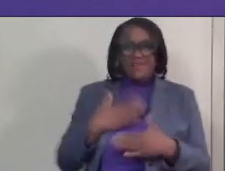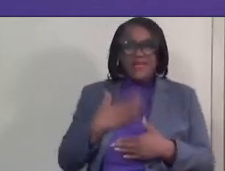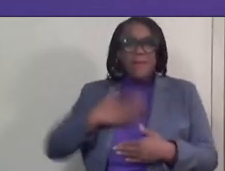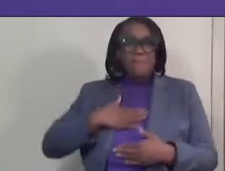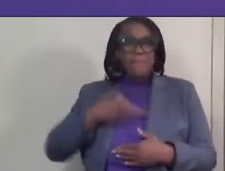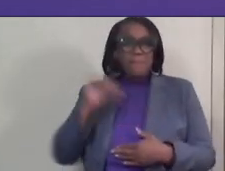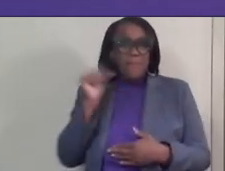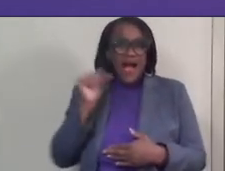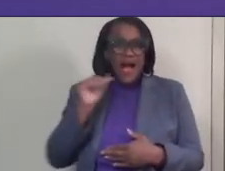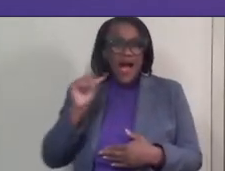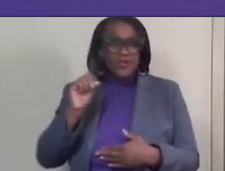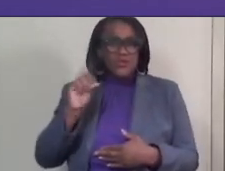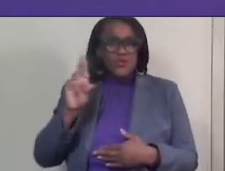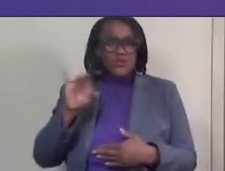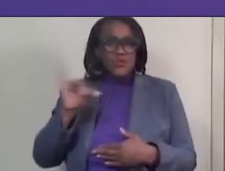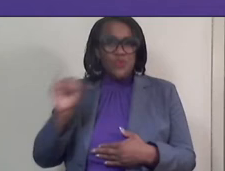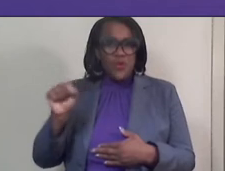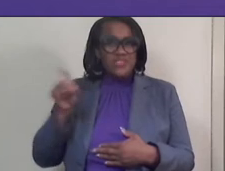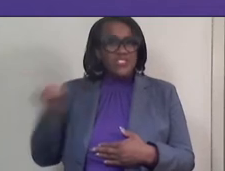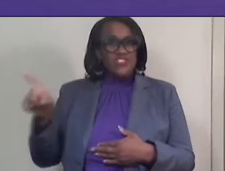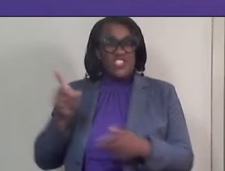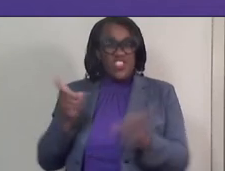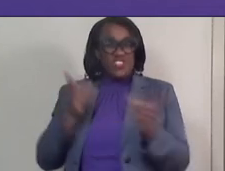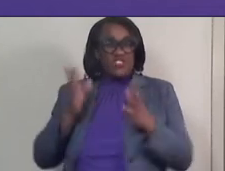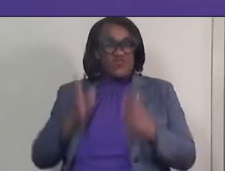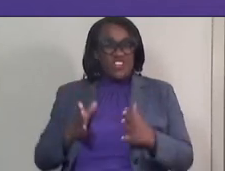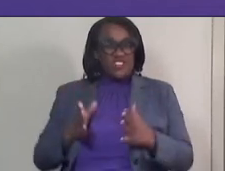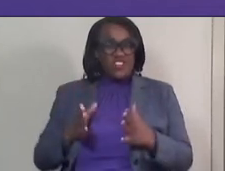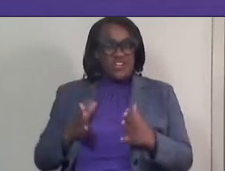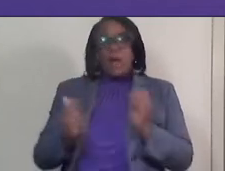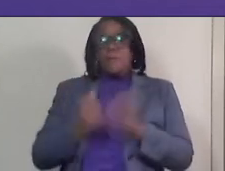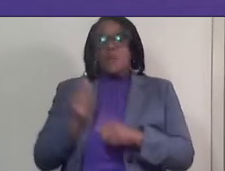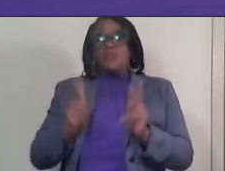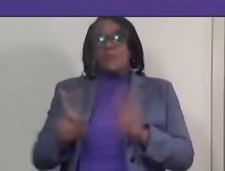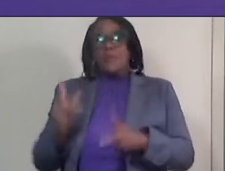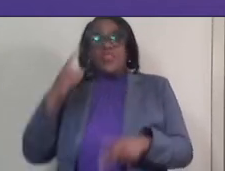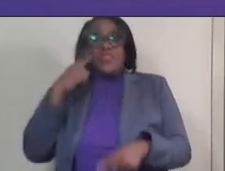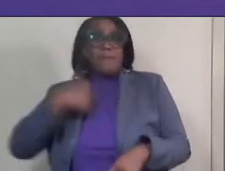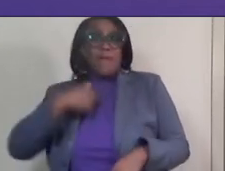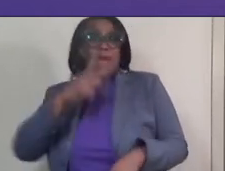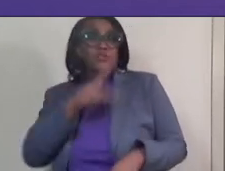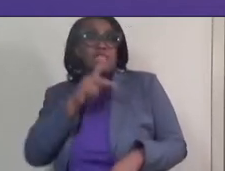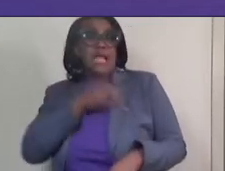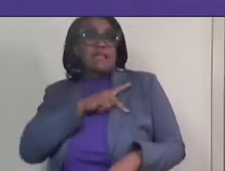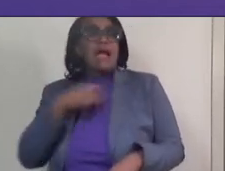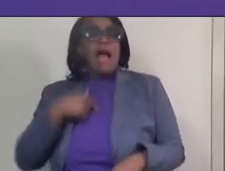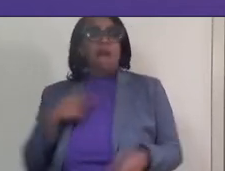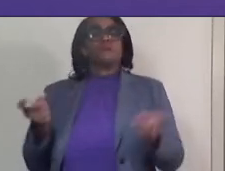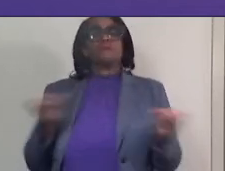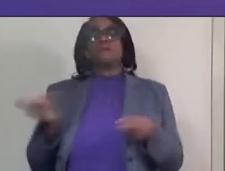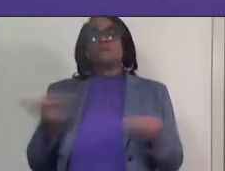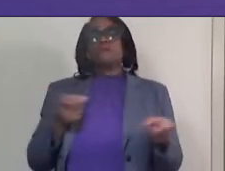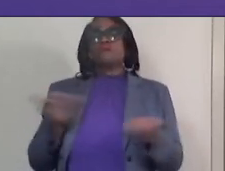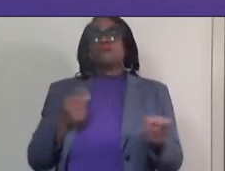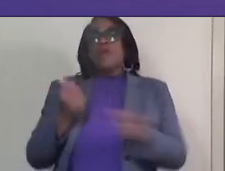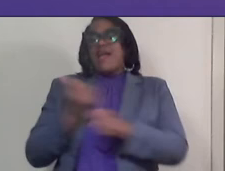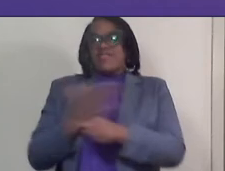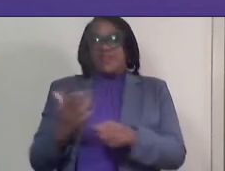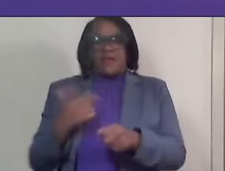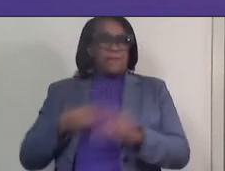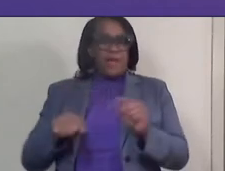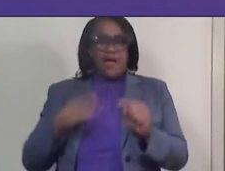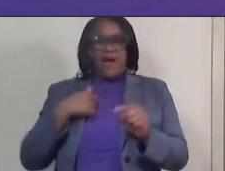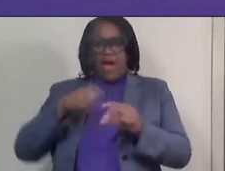the director. Most people would think because of my personality that I would just be in charge of everything, but I took a back